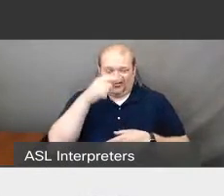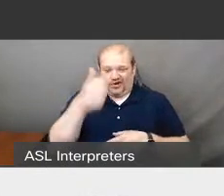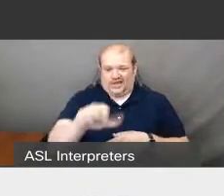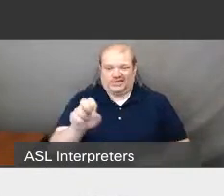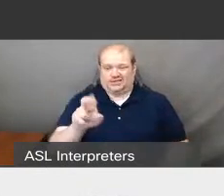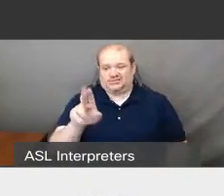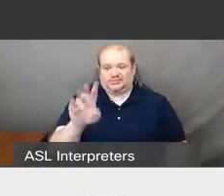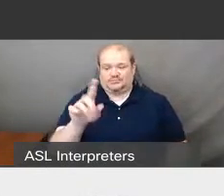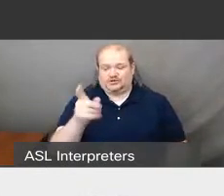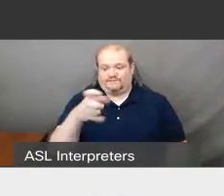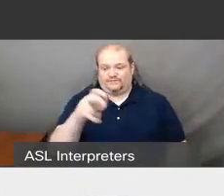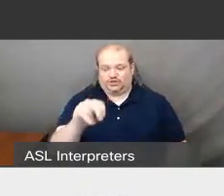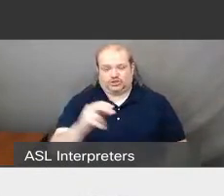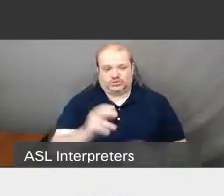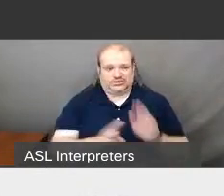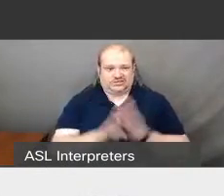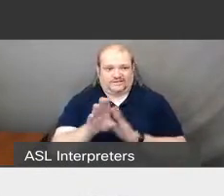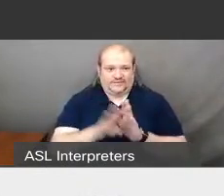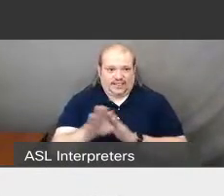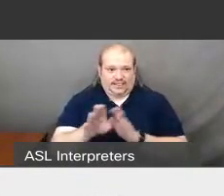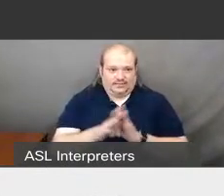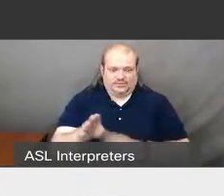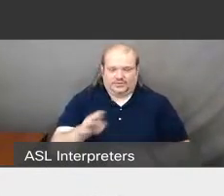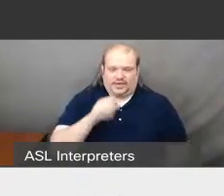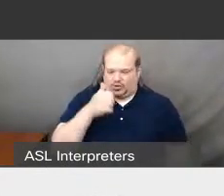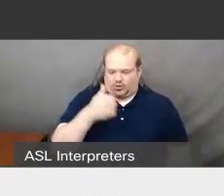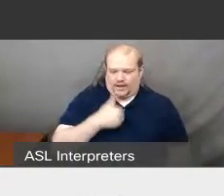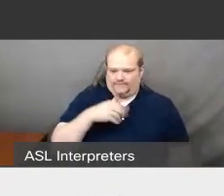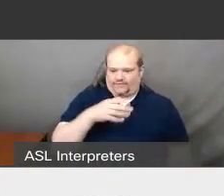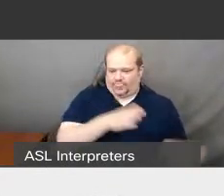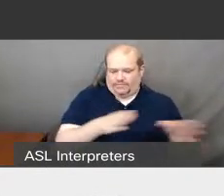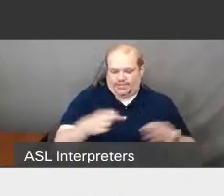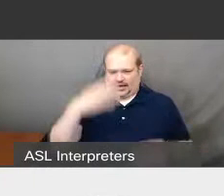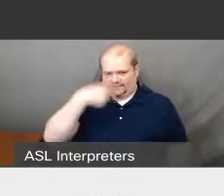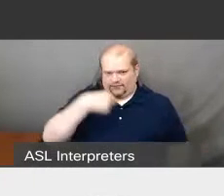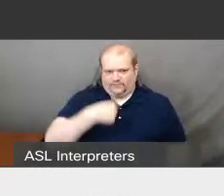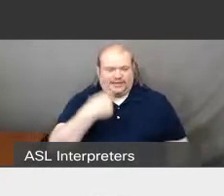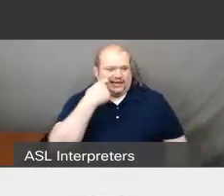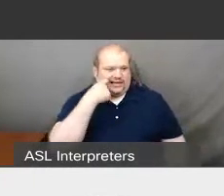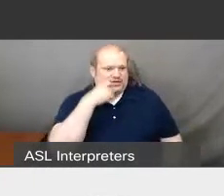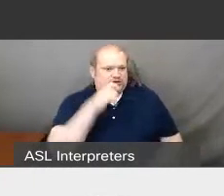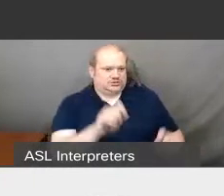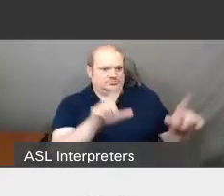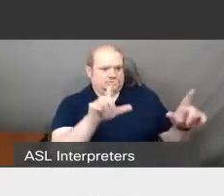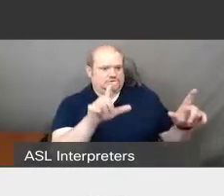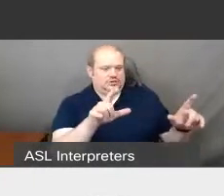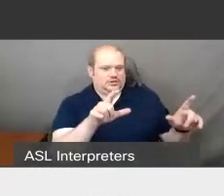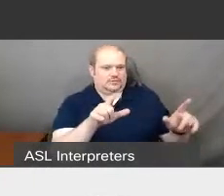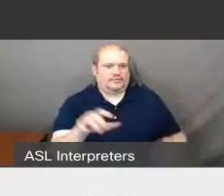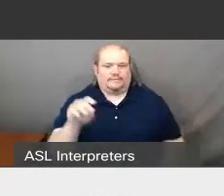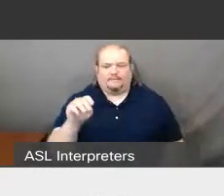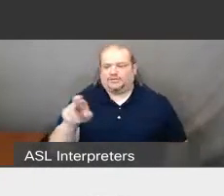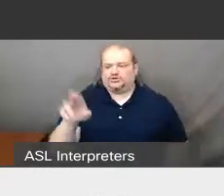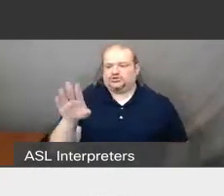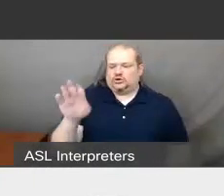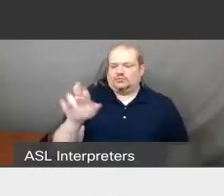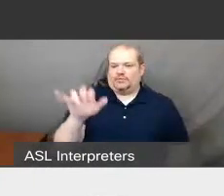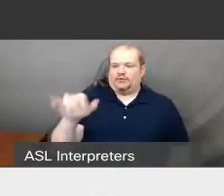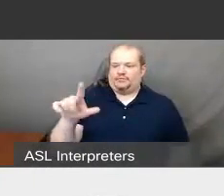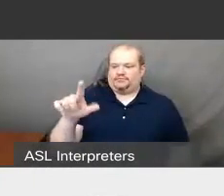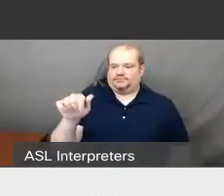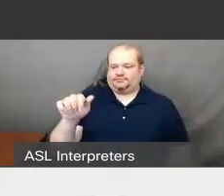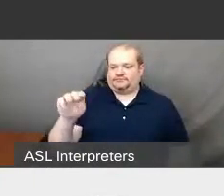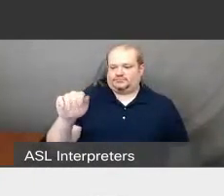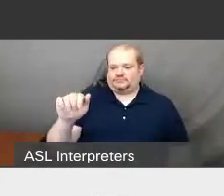development? I don't have the Master Street Plan ahead of me. So I pulled it up. Yeah. Mr. Berry, Lamarche